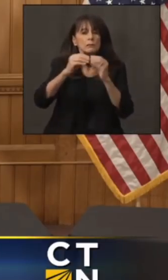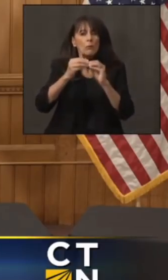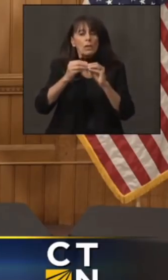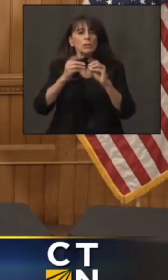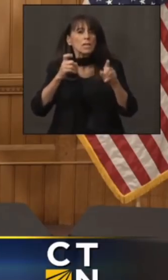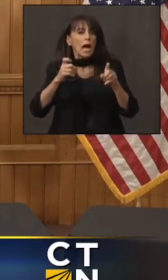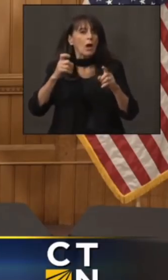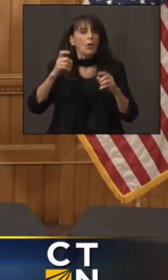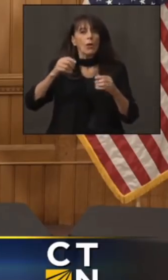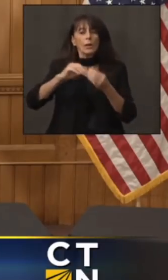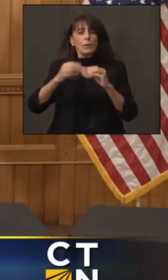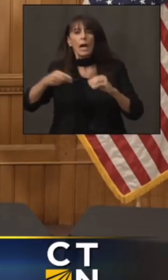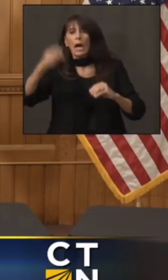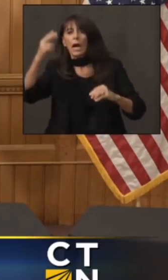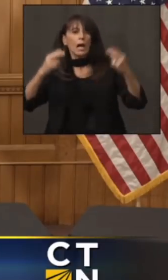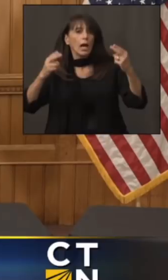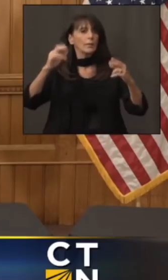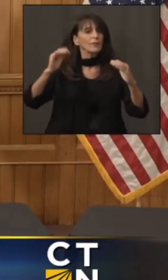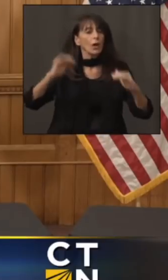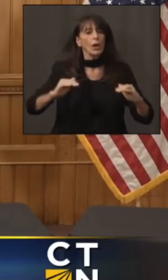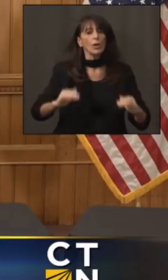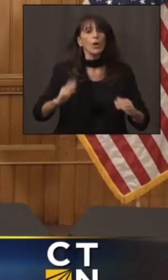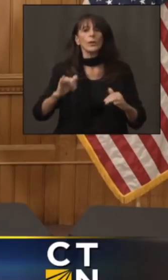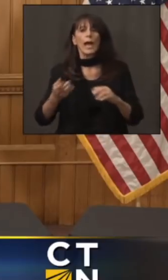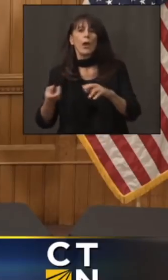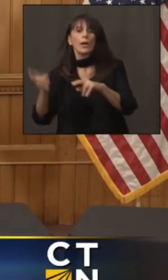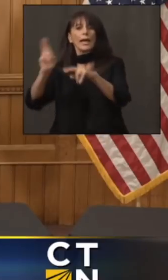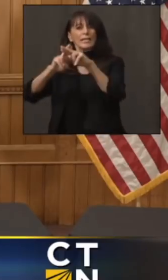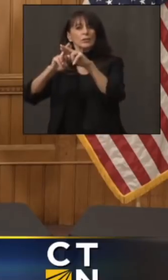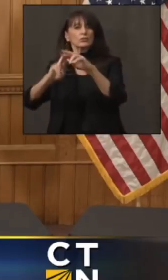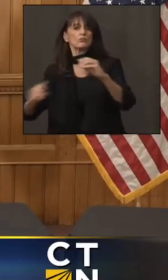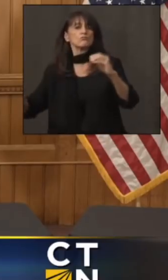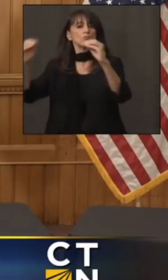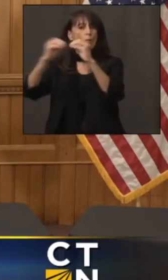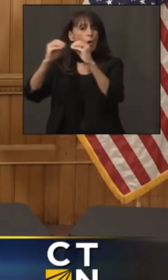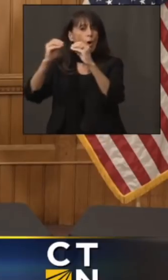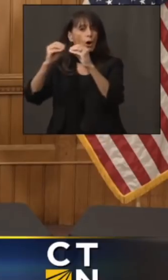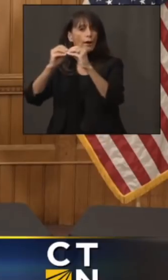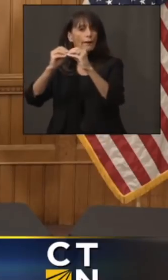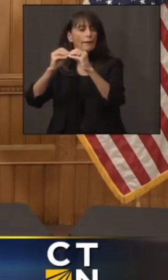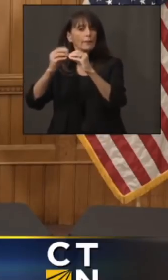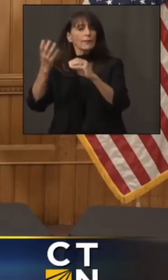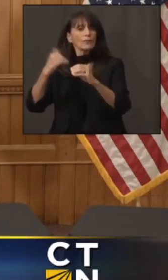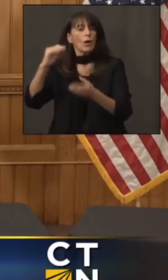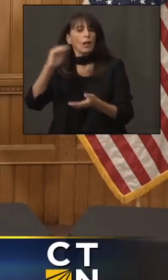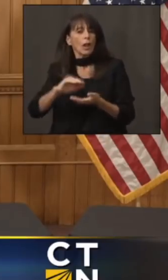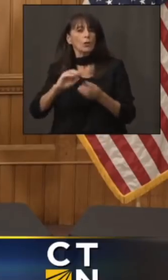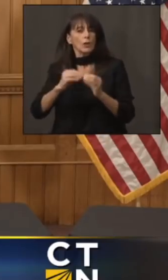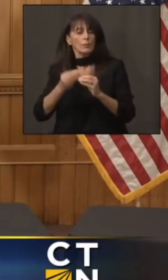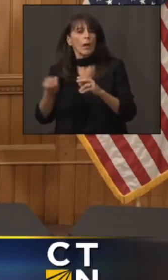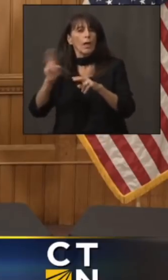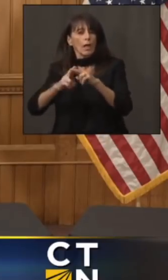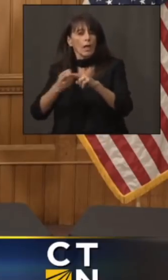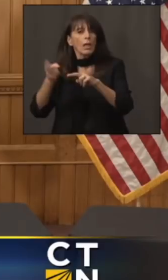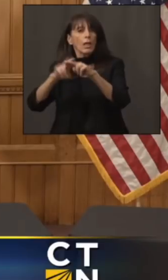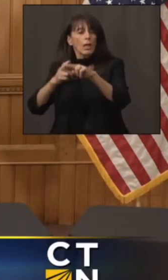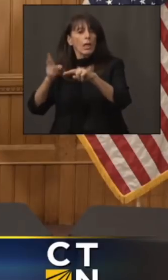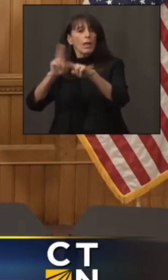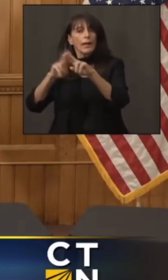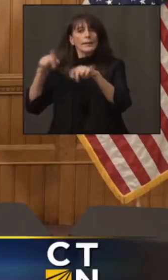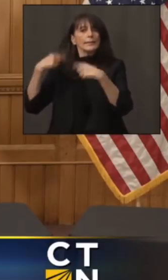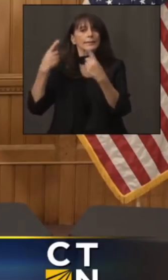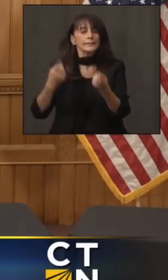mark. Now it's up 17.7% since then, 12.4% since the beginning